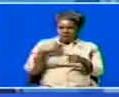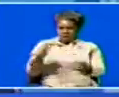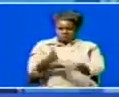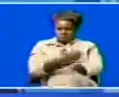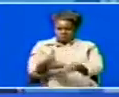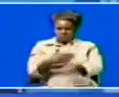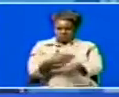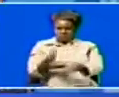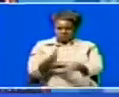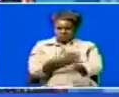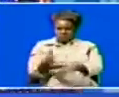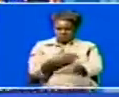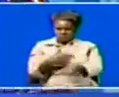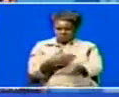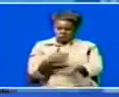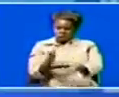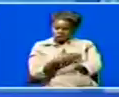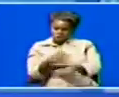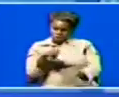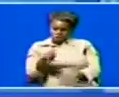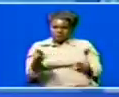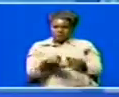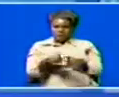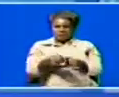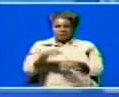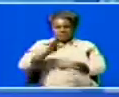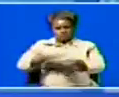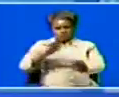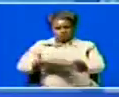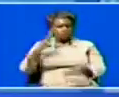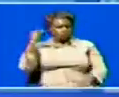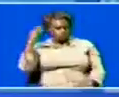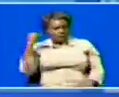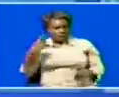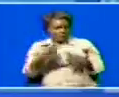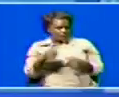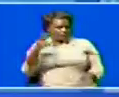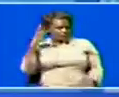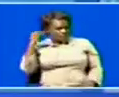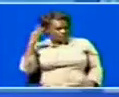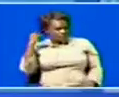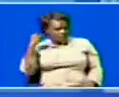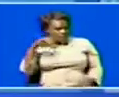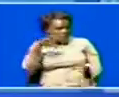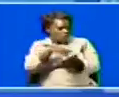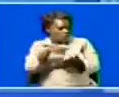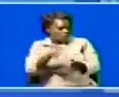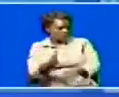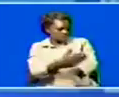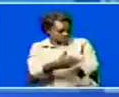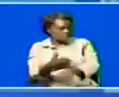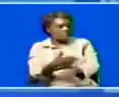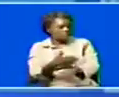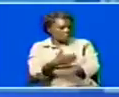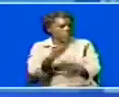the track is banging. So the song itself is like really good to listen to. Mm-hmm. But when you also listen to the text of the music, it's really